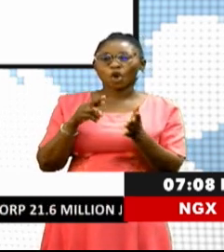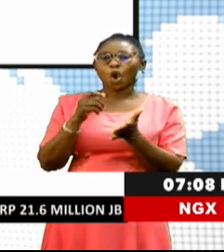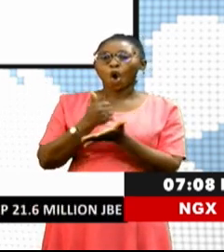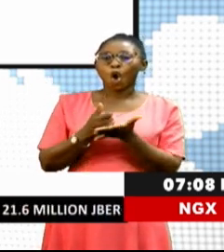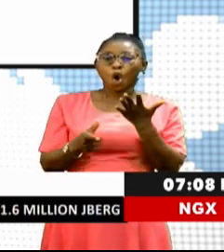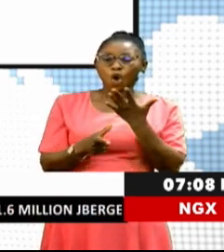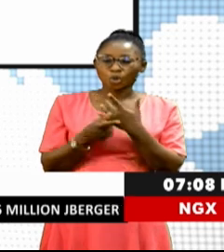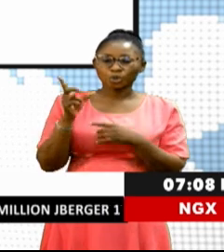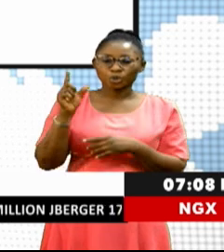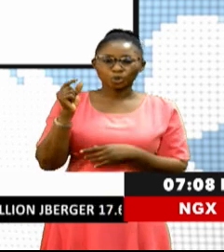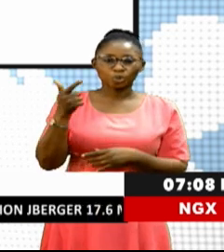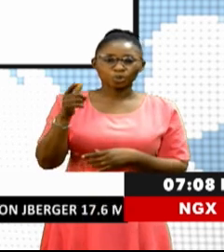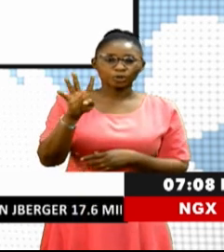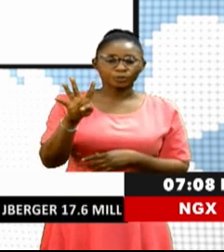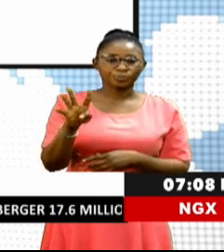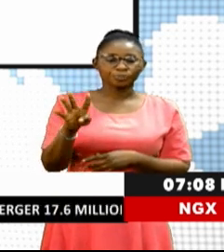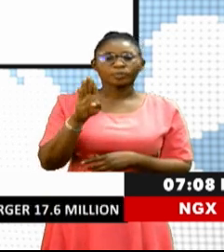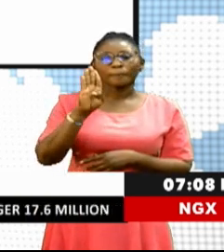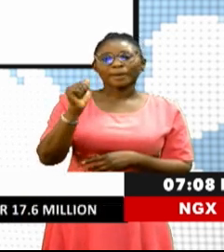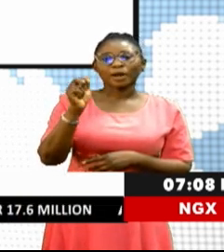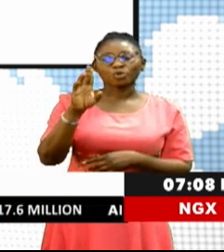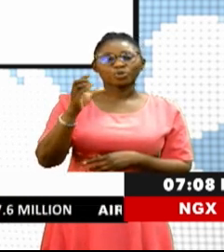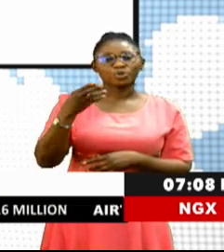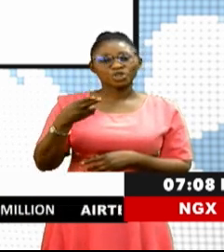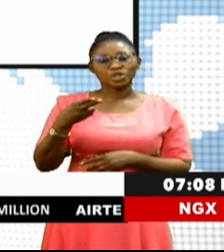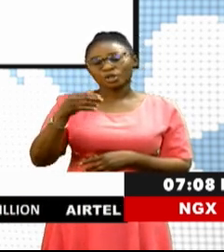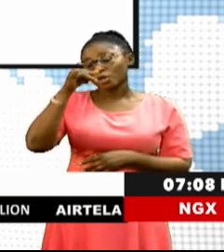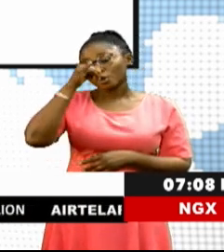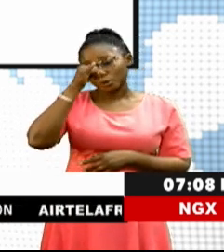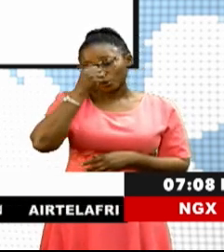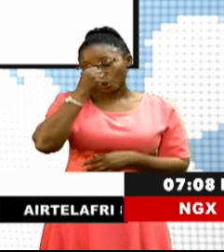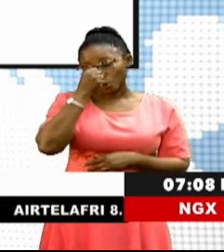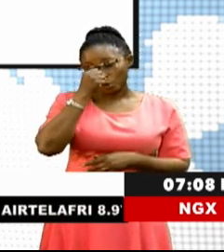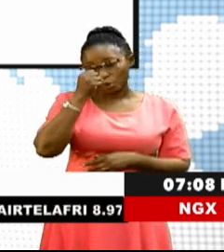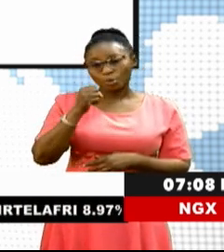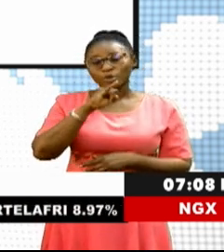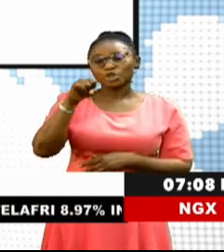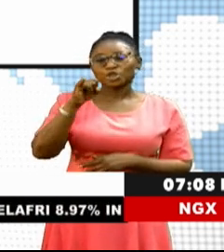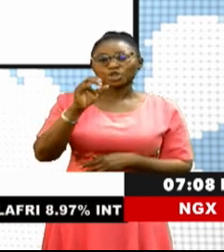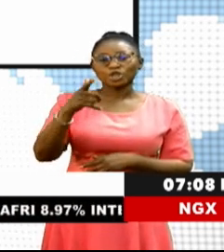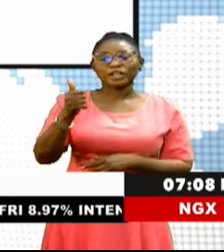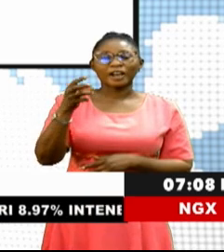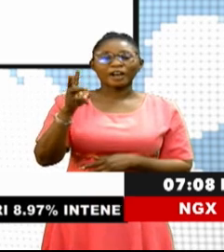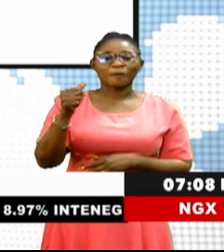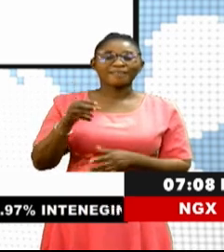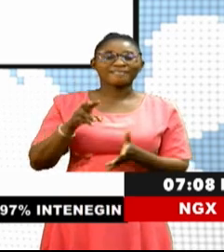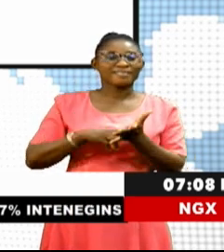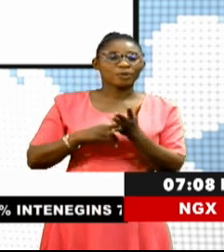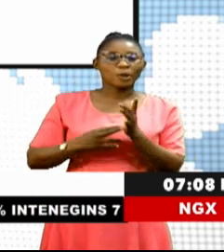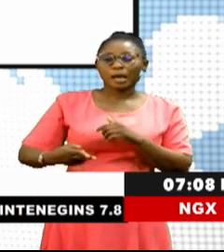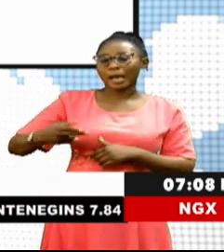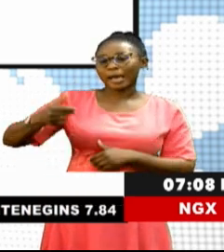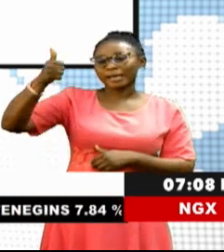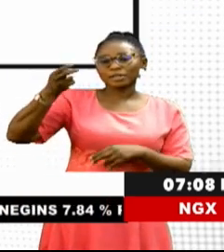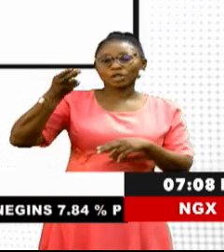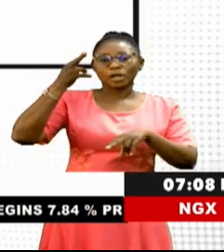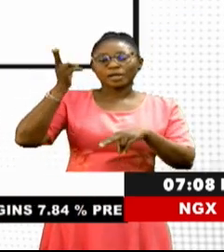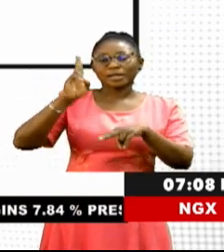August 2024. Bauchi, Sokoto, and Jigawa recorded the highest annual inflation, while